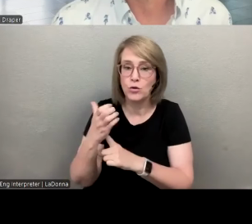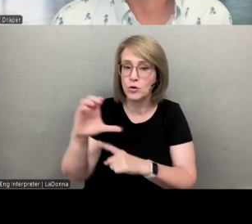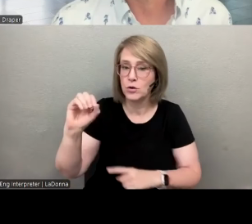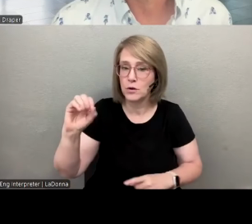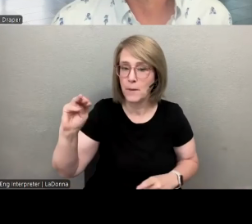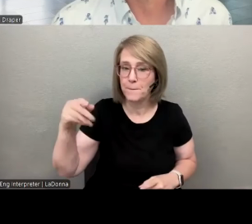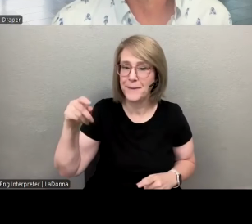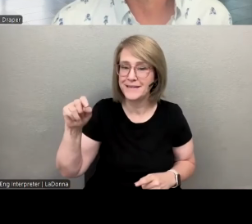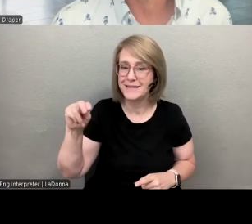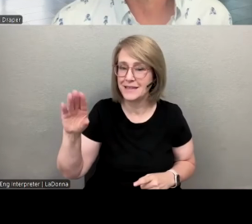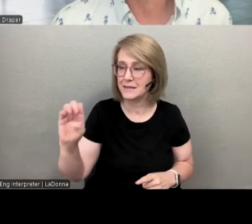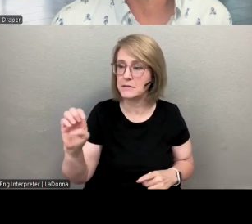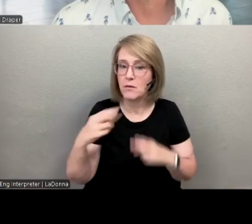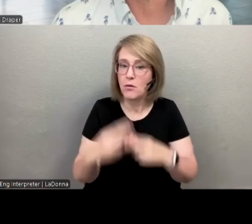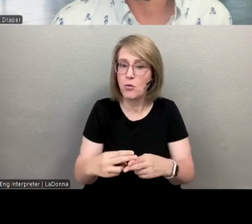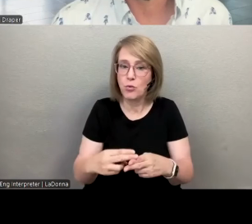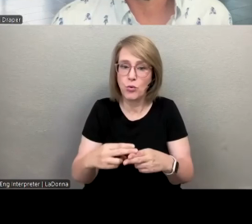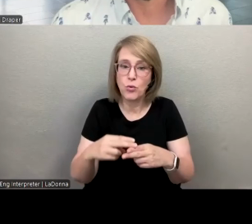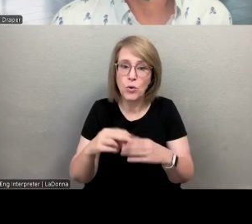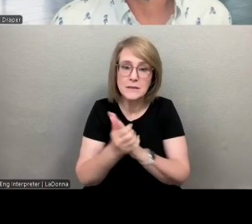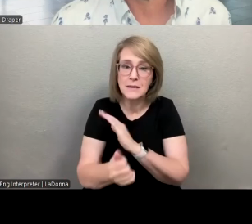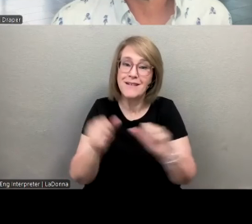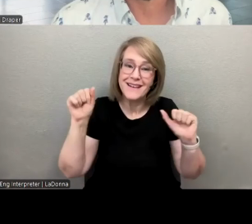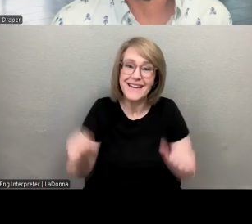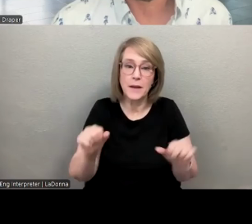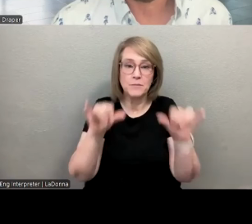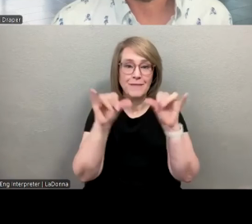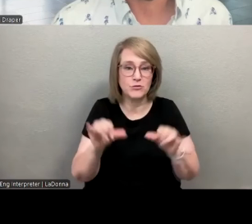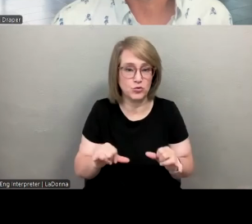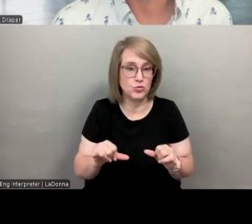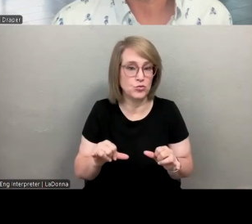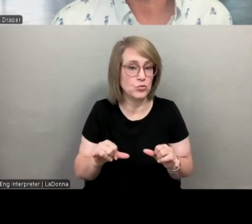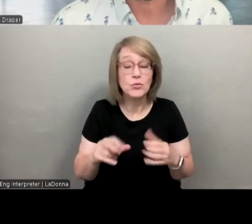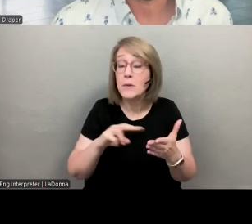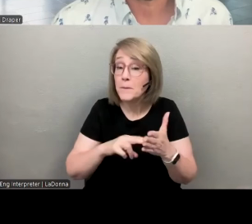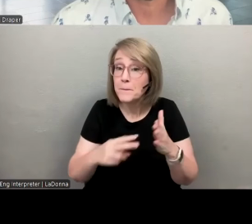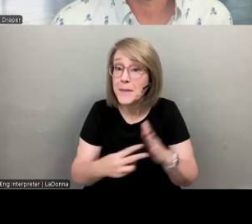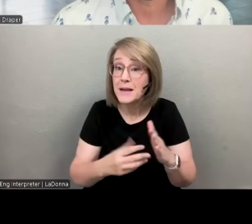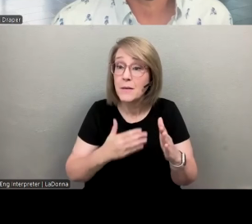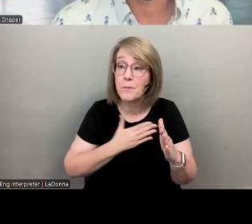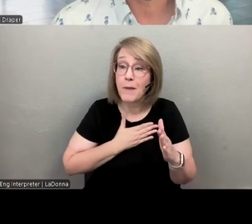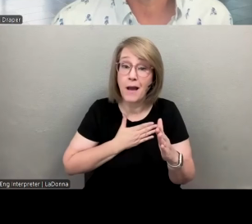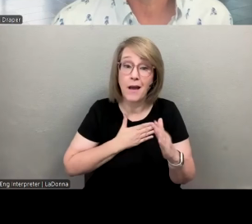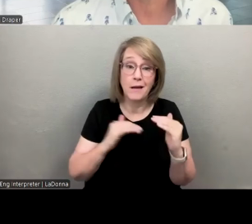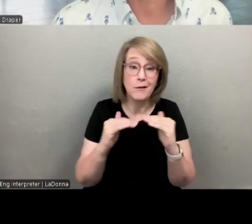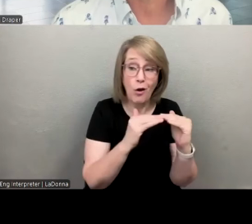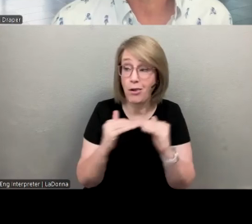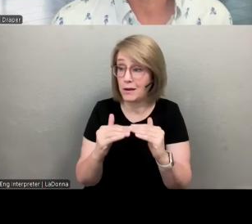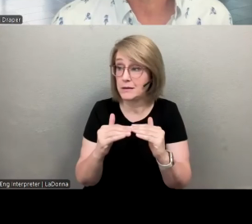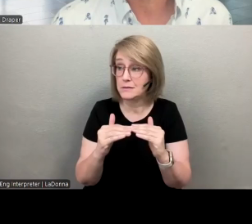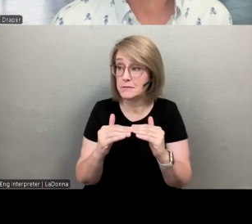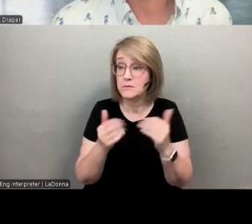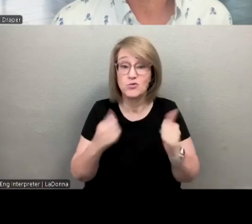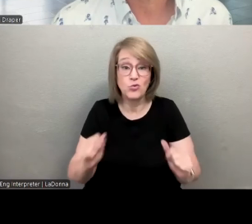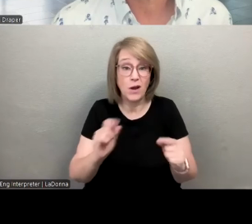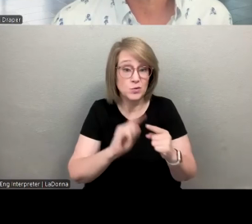the things we do, my background's in counseling psychology, and a lot of my colleagues and I put a lot of work into trying to measure skills